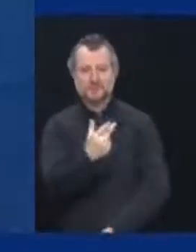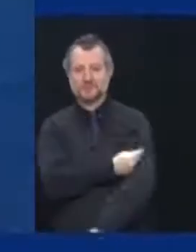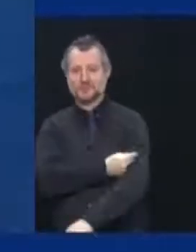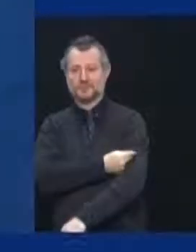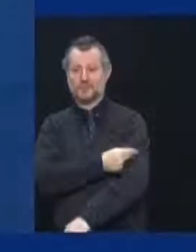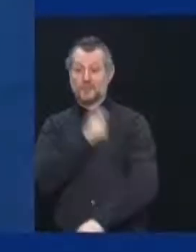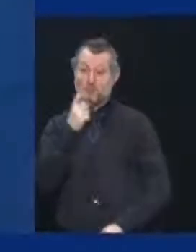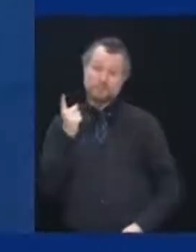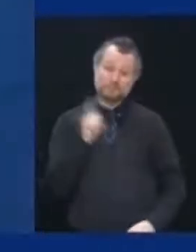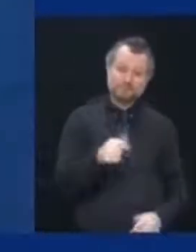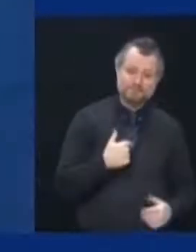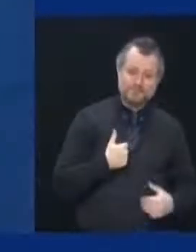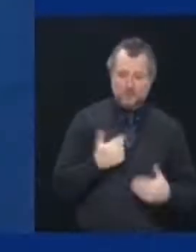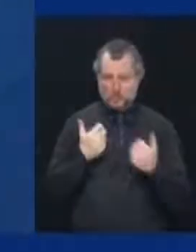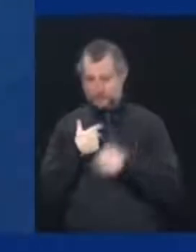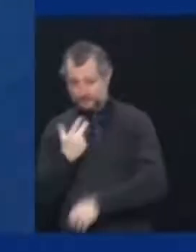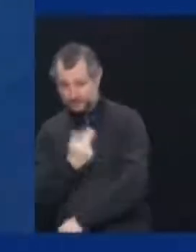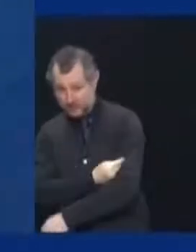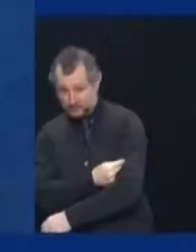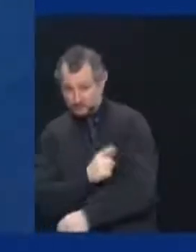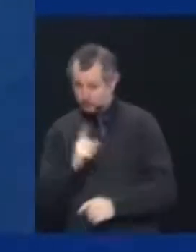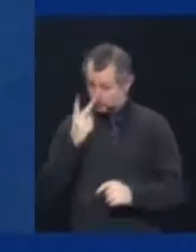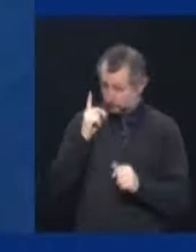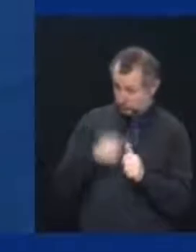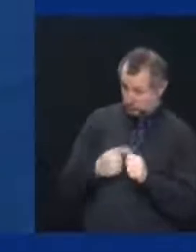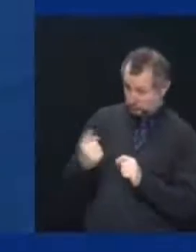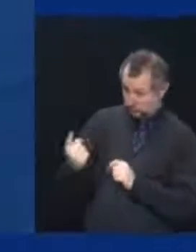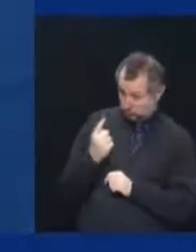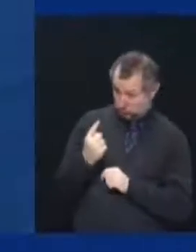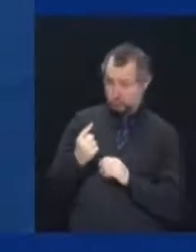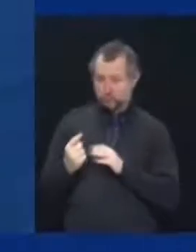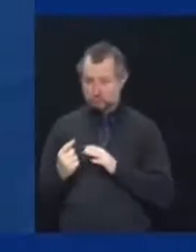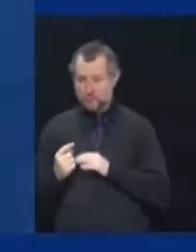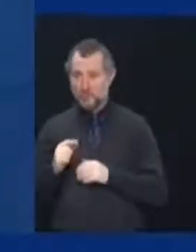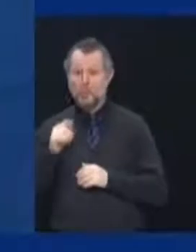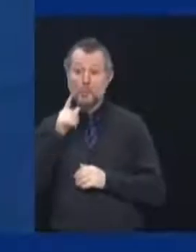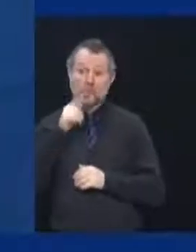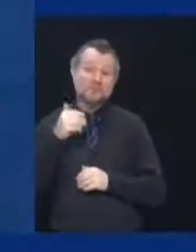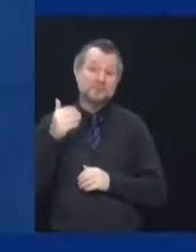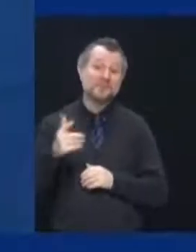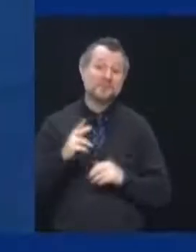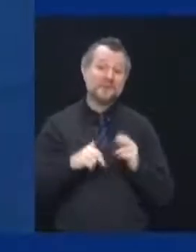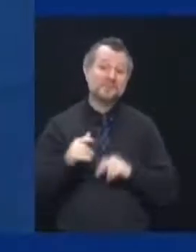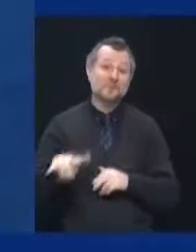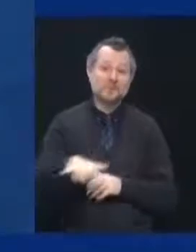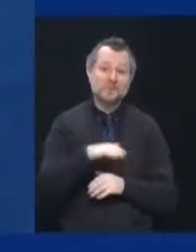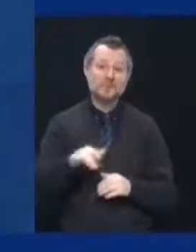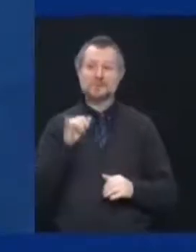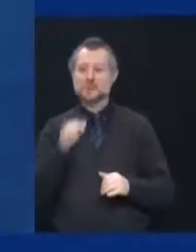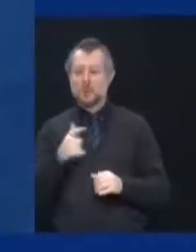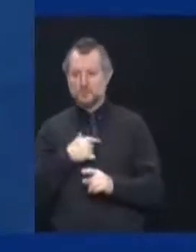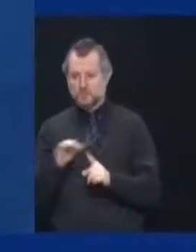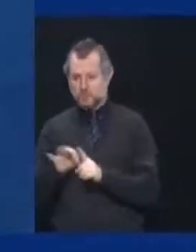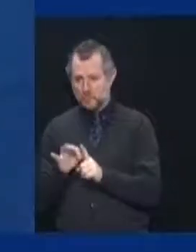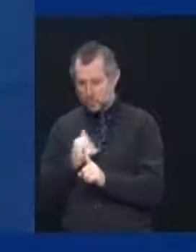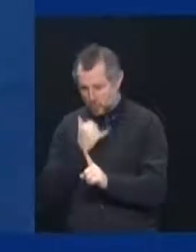your facility for the first dose, you are responsible for calling John Smith 3 weeks from now